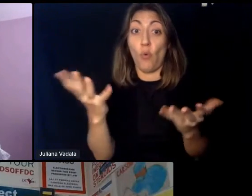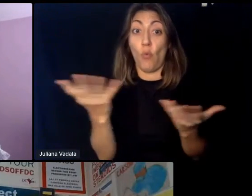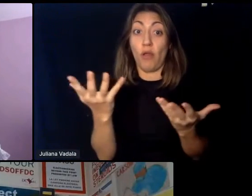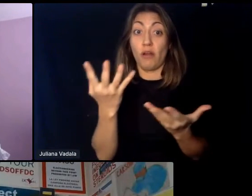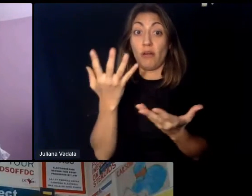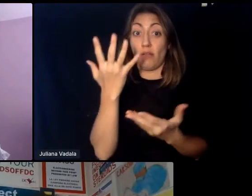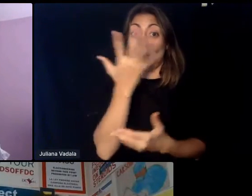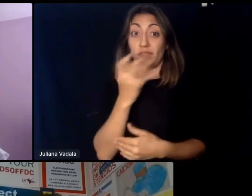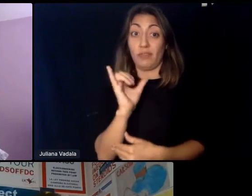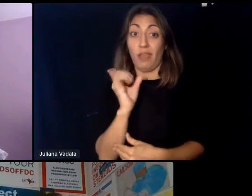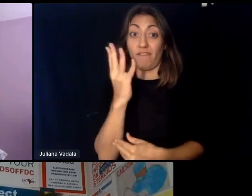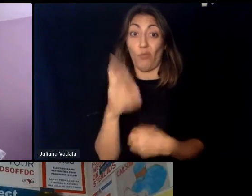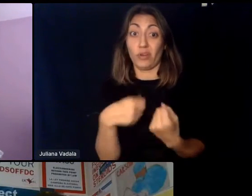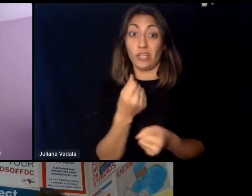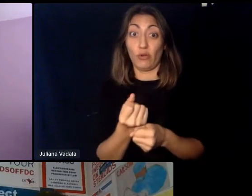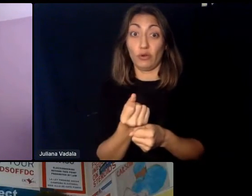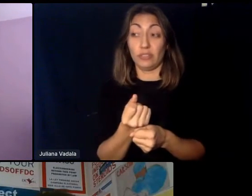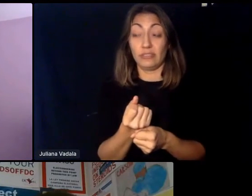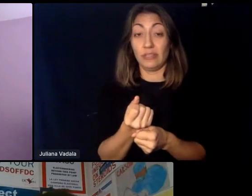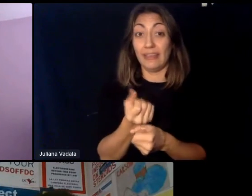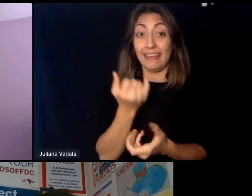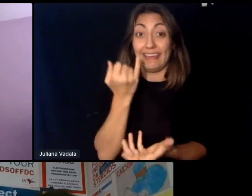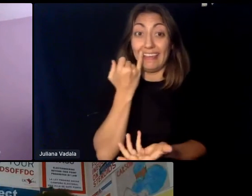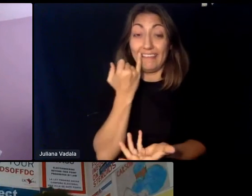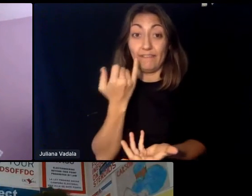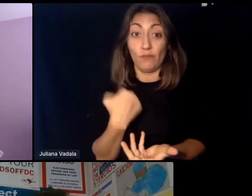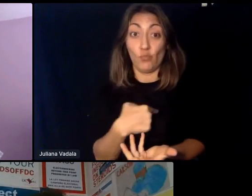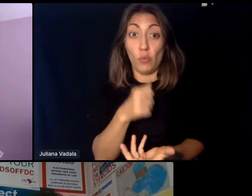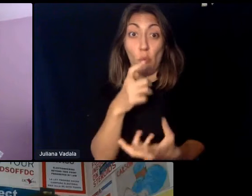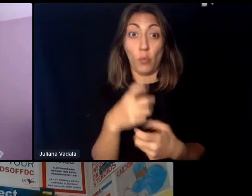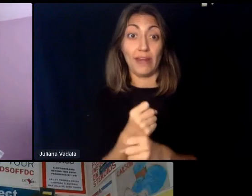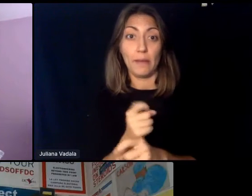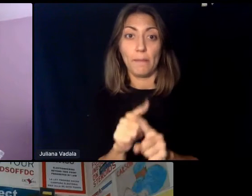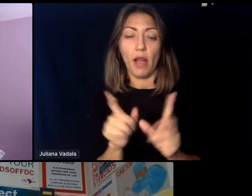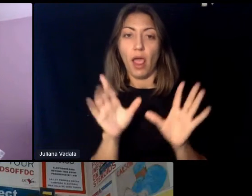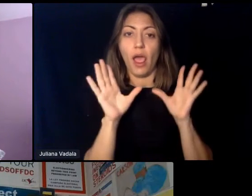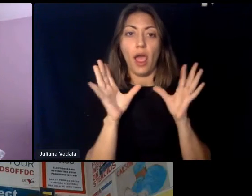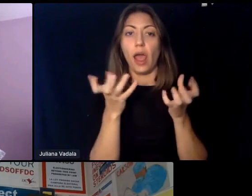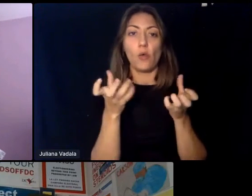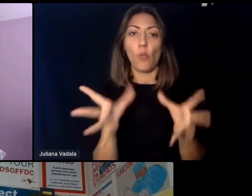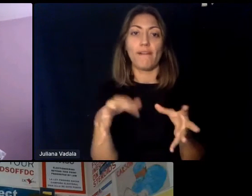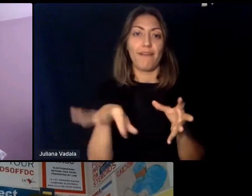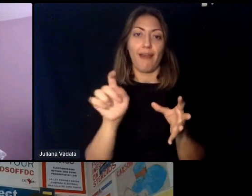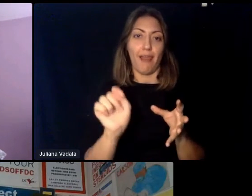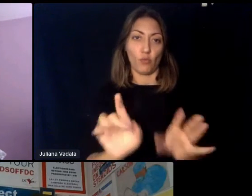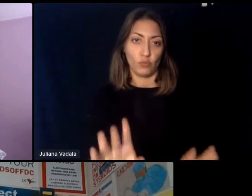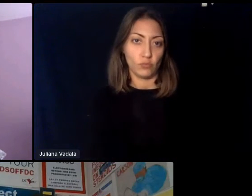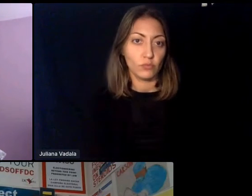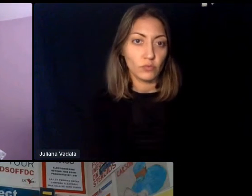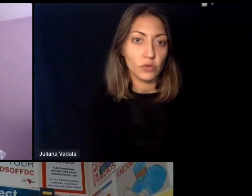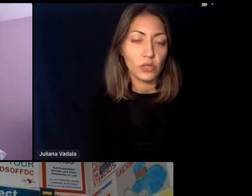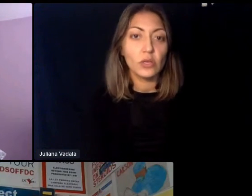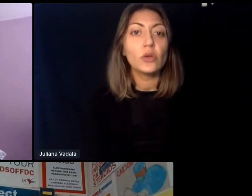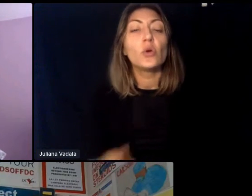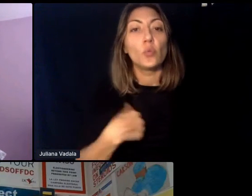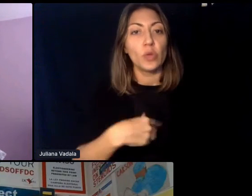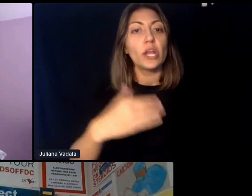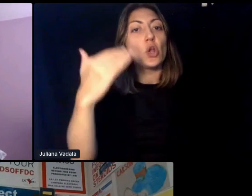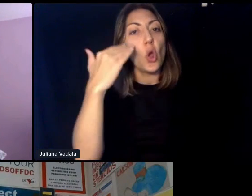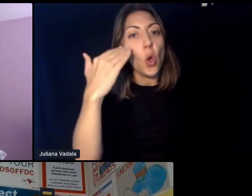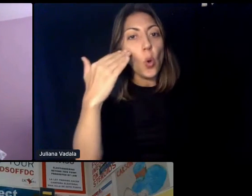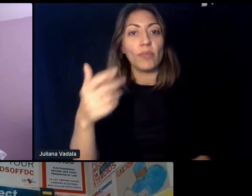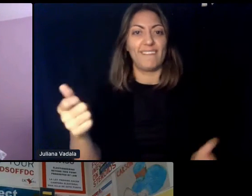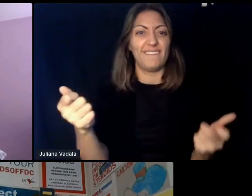But fear-mongering is not what we do. That's their game. We know we are better than the worst of us. We lead with